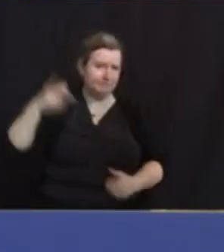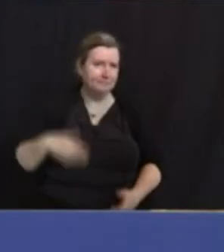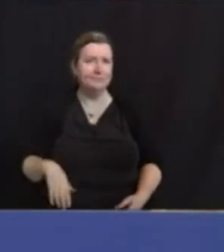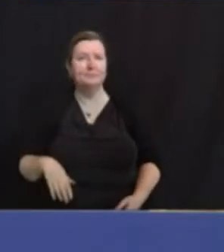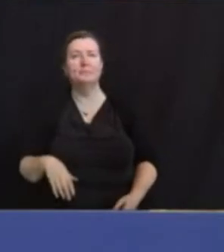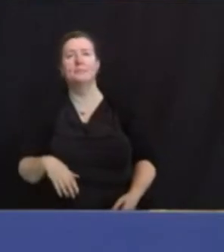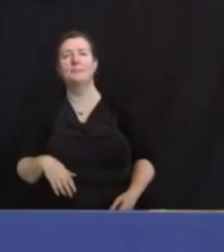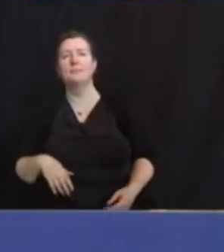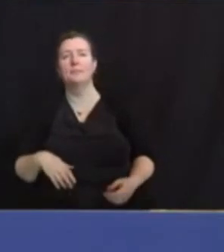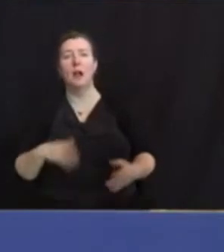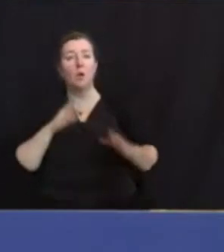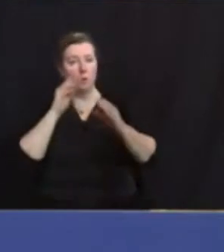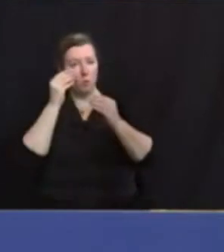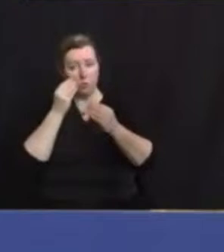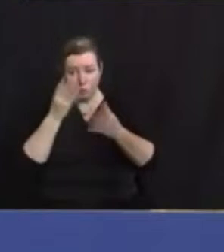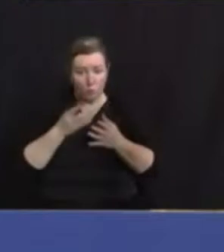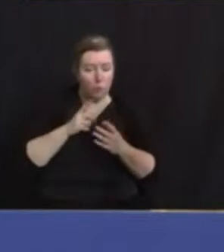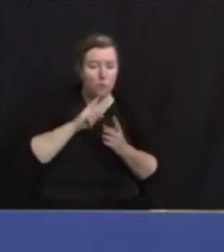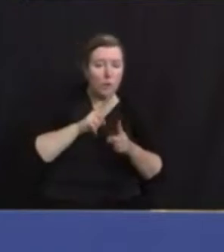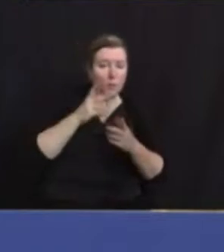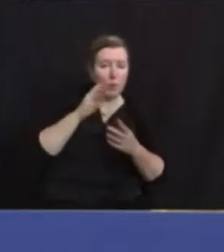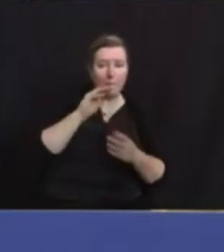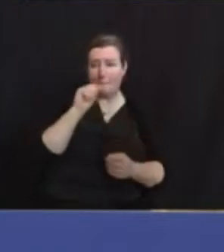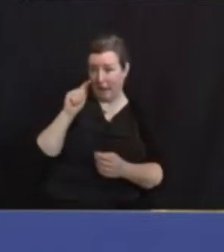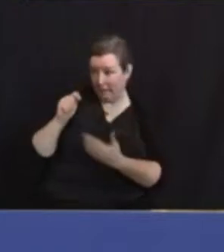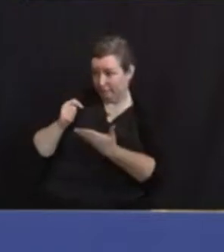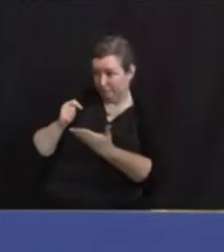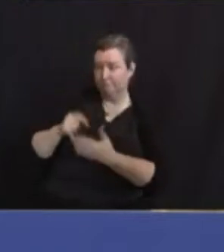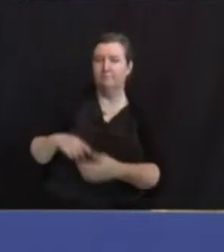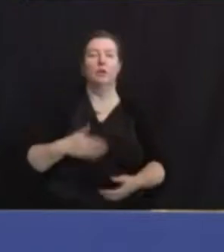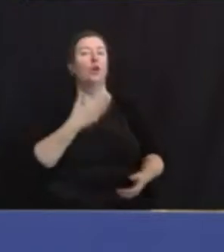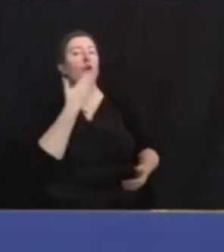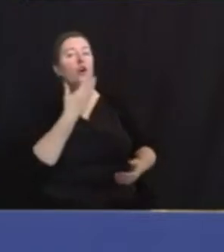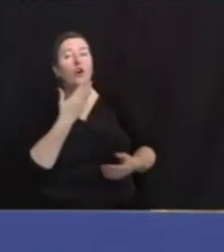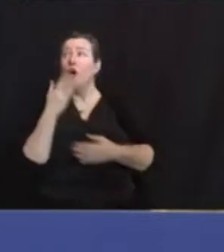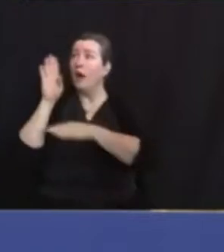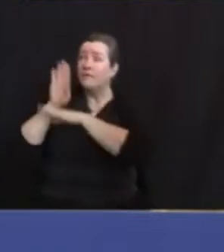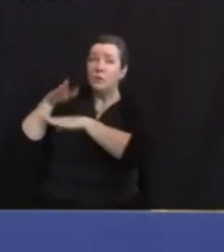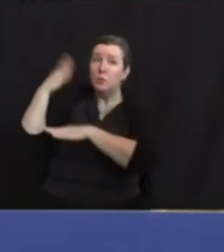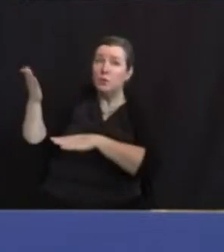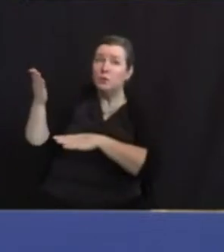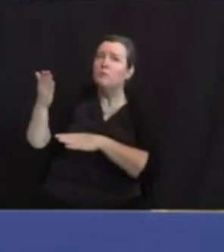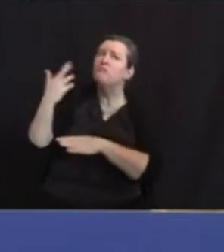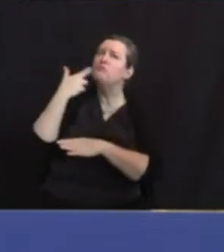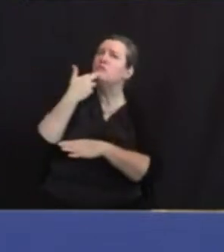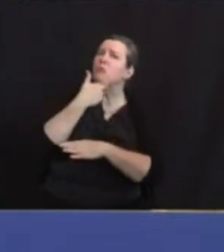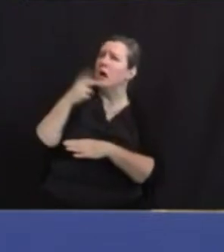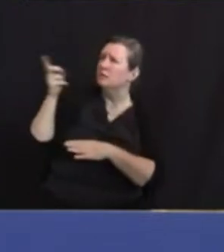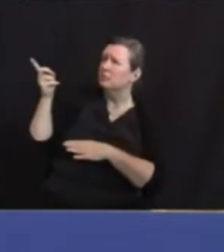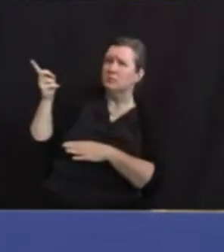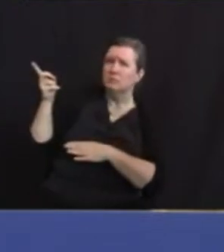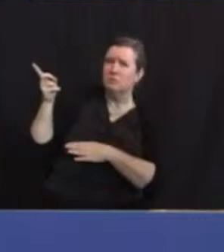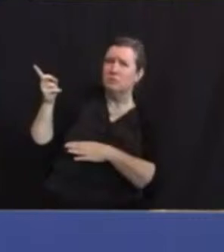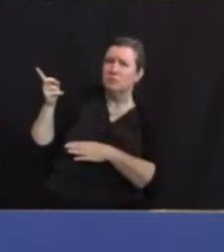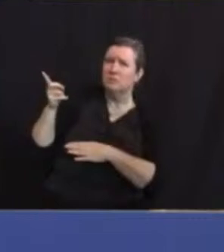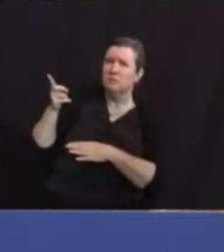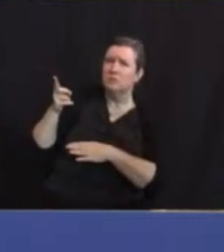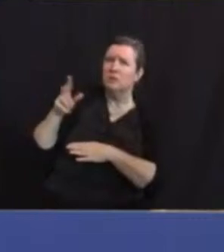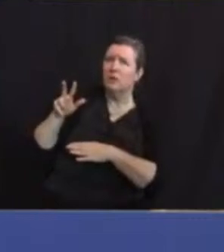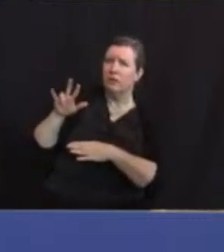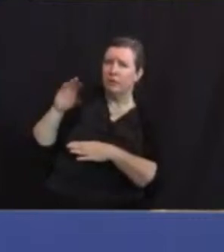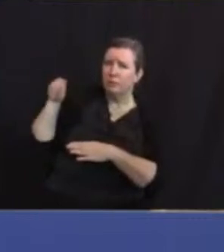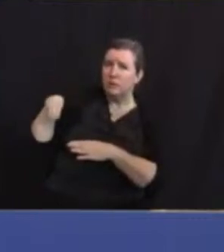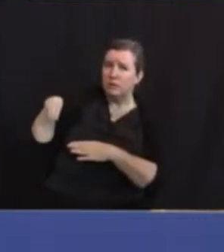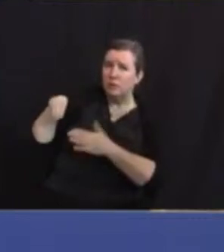With that, good afternoon. Good afternoon, Governor. With the announcement today on restaurants, any consideration in following New York's lead and making restaurant